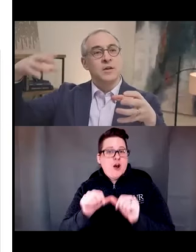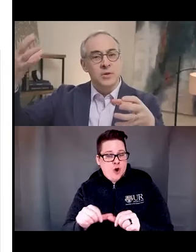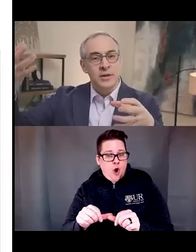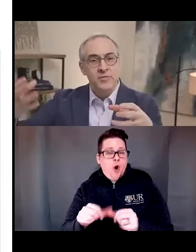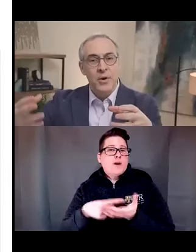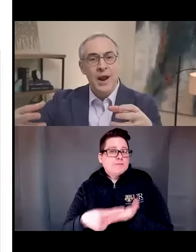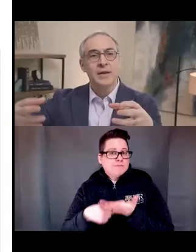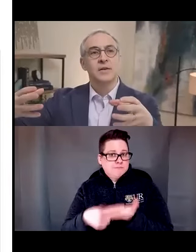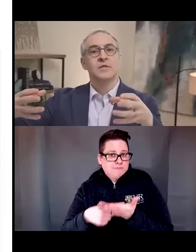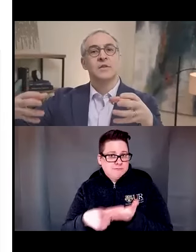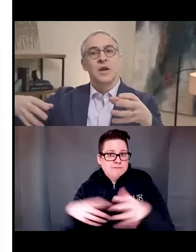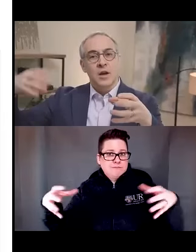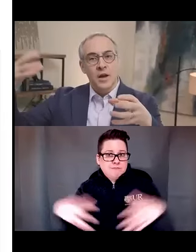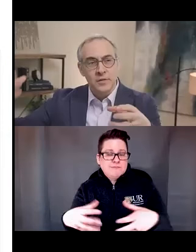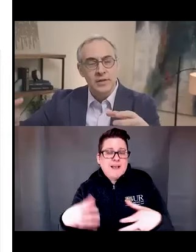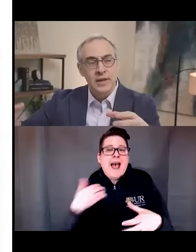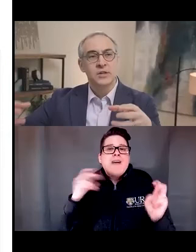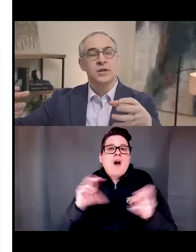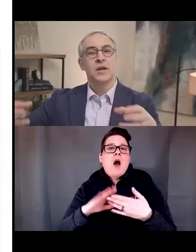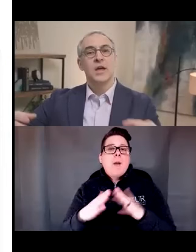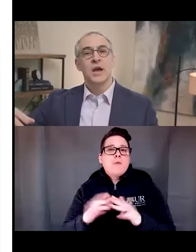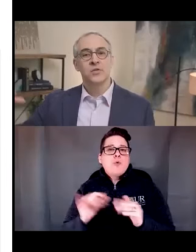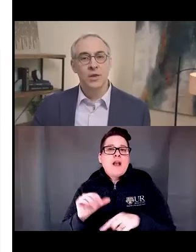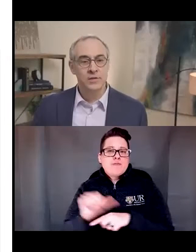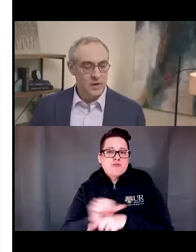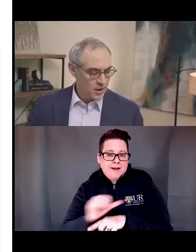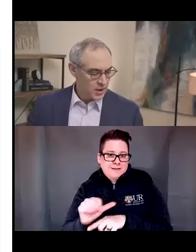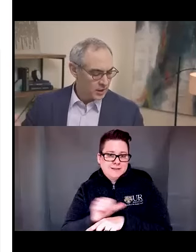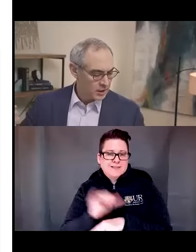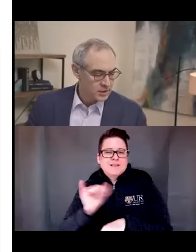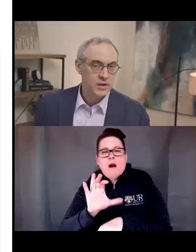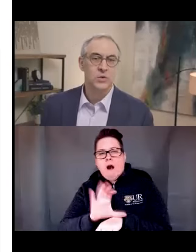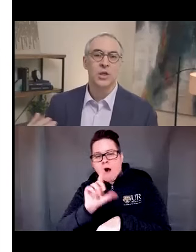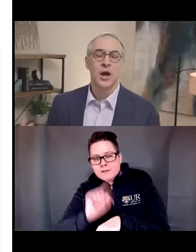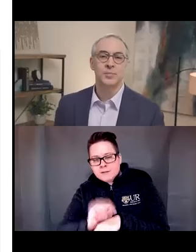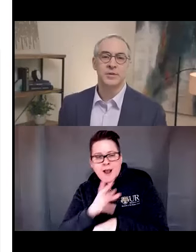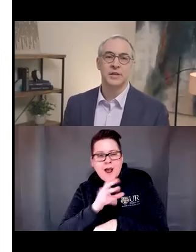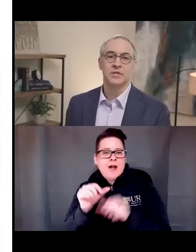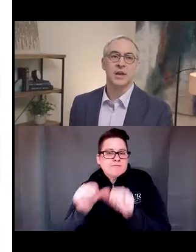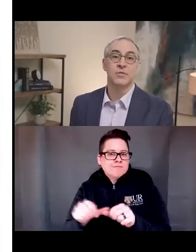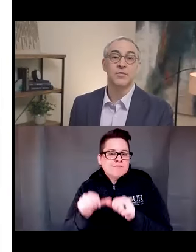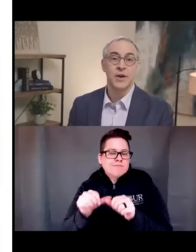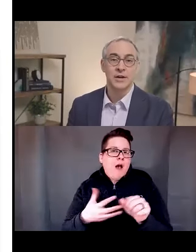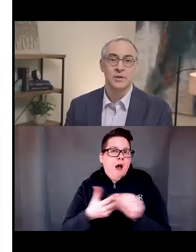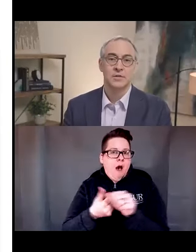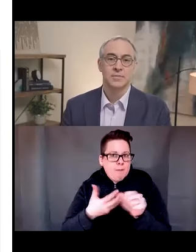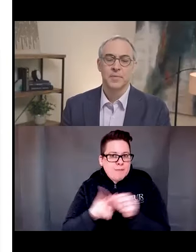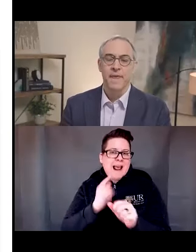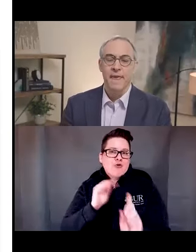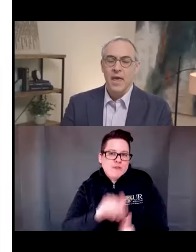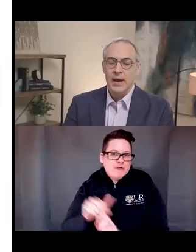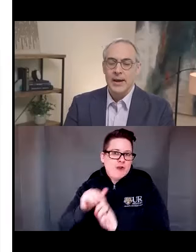in a community of practice, consultation, as well as continual updates and